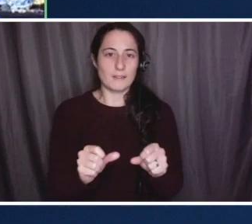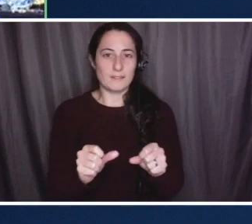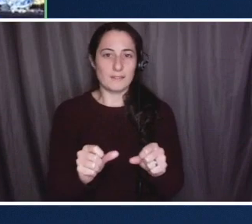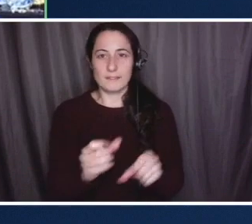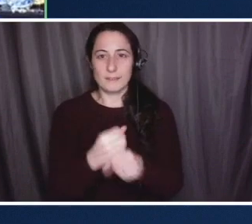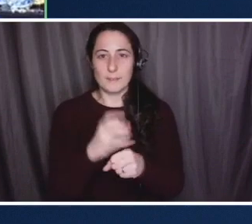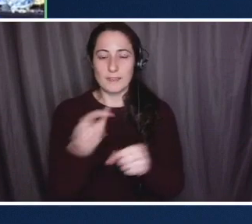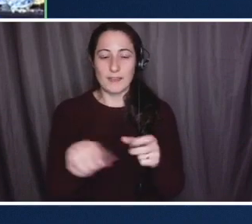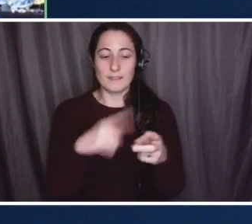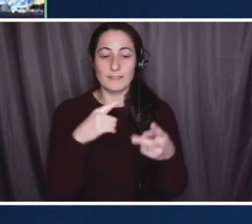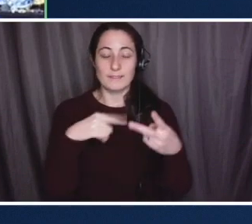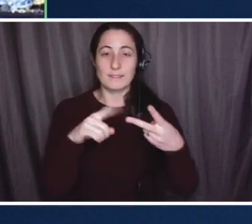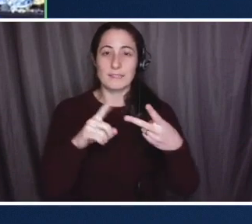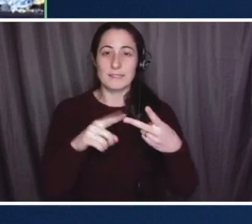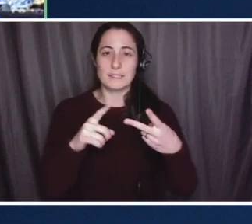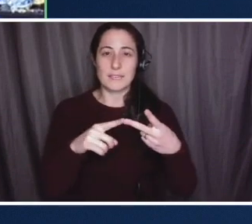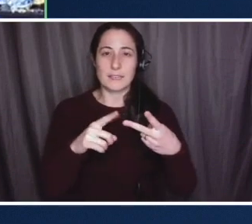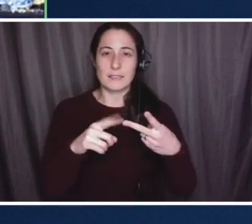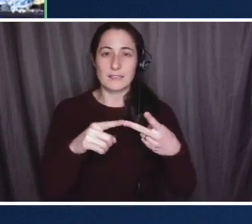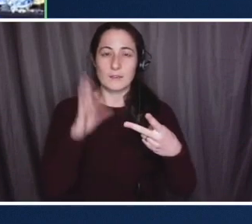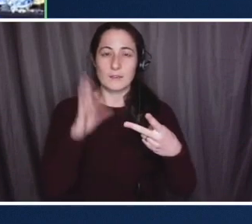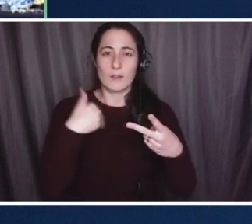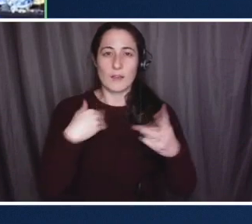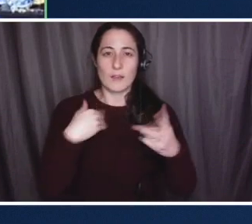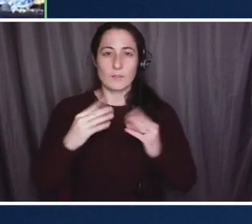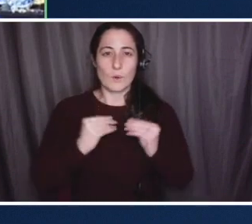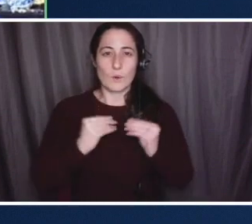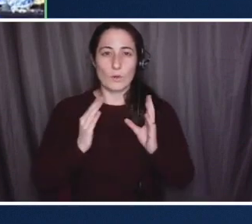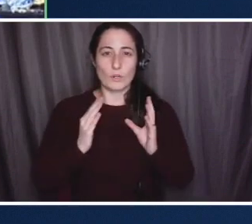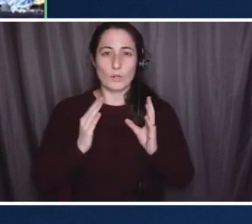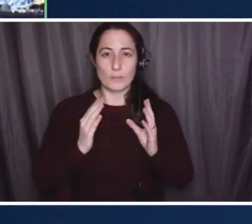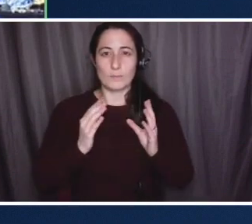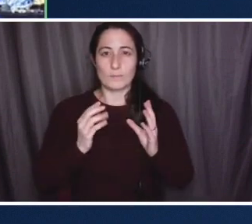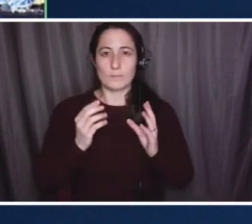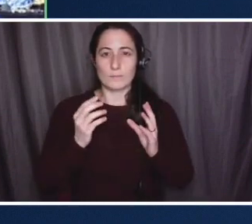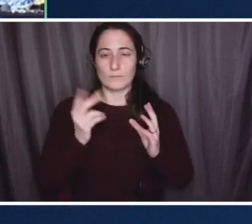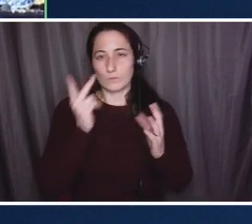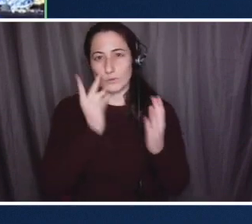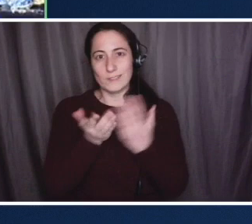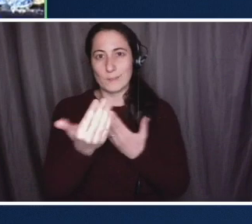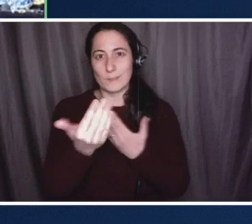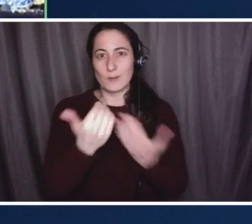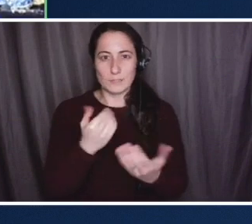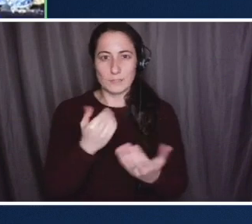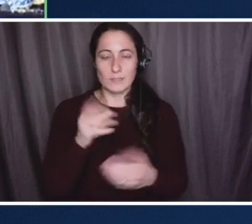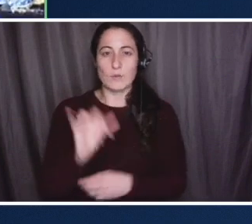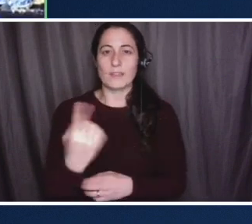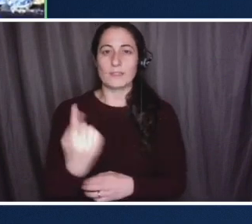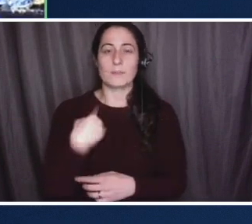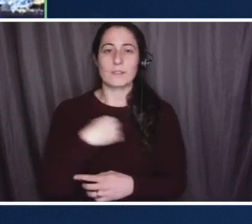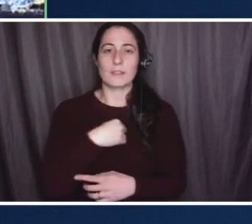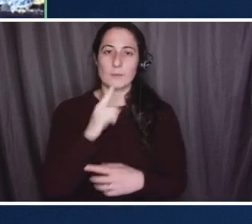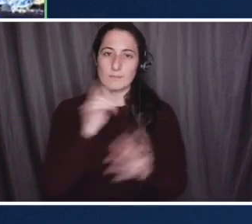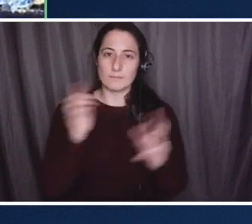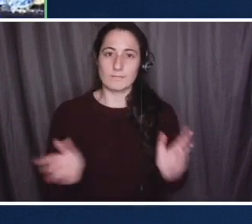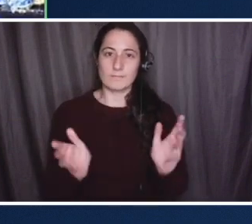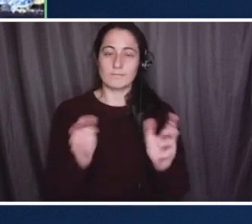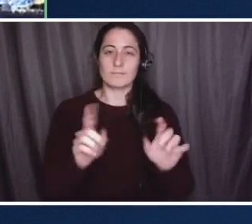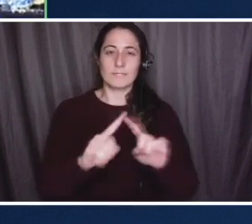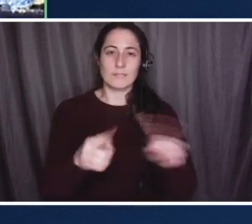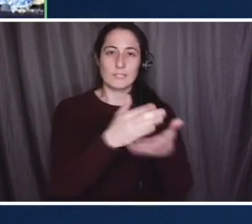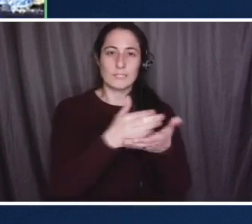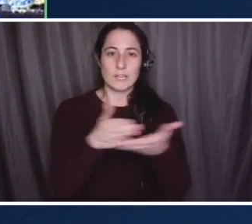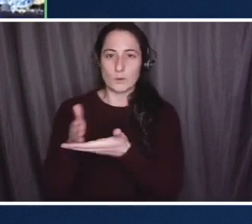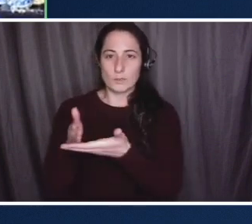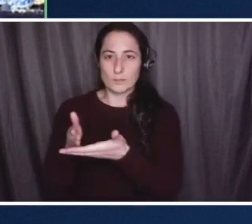be beneficial ownership transparency. And this is already something that has been pushed in various sectors. But once again, now is